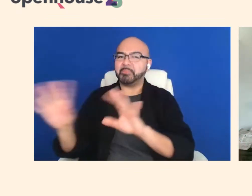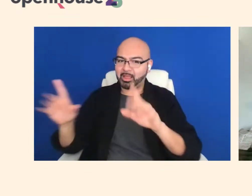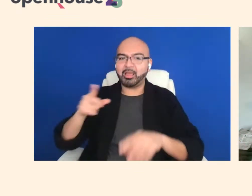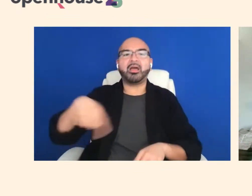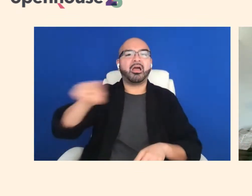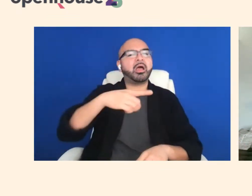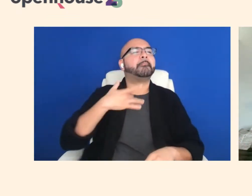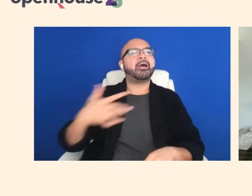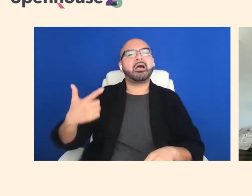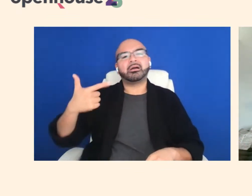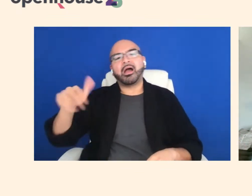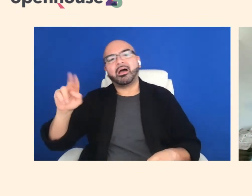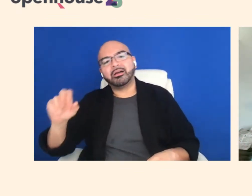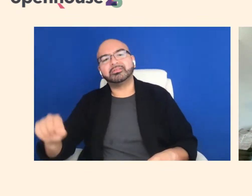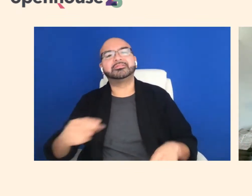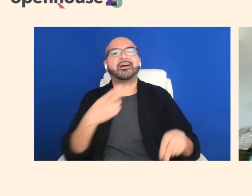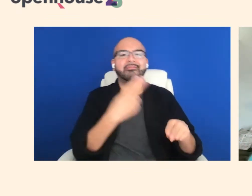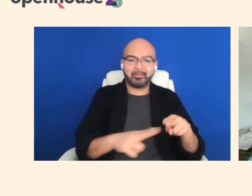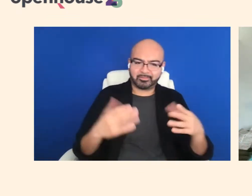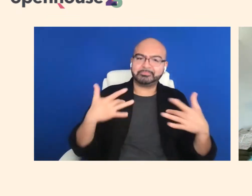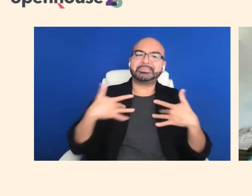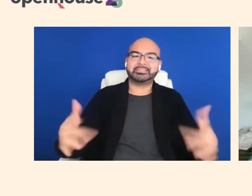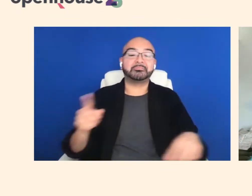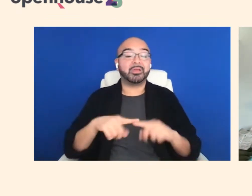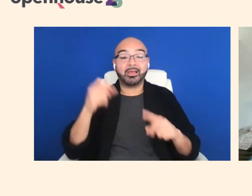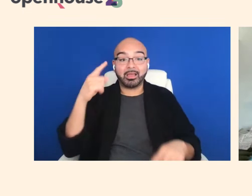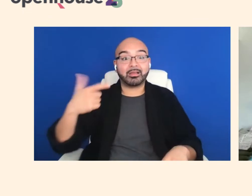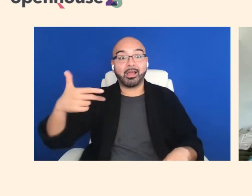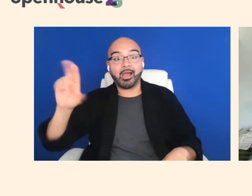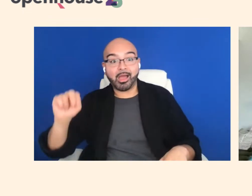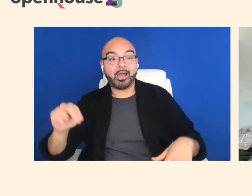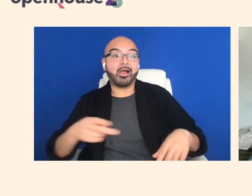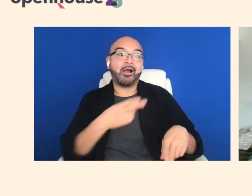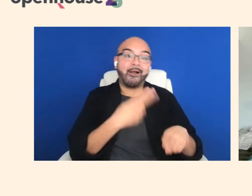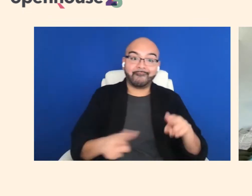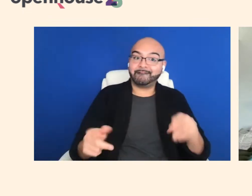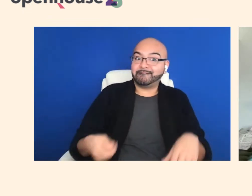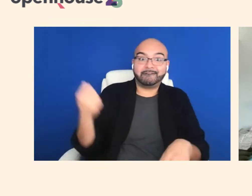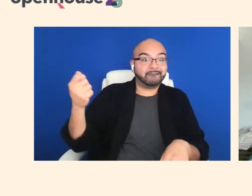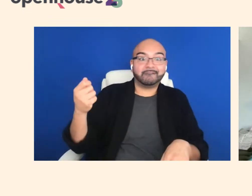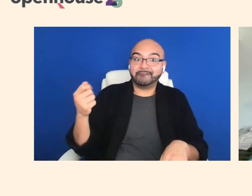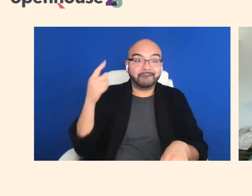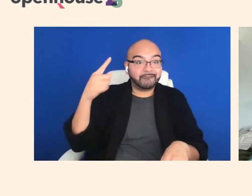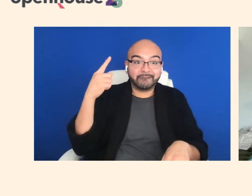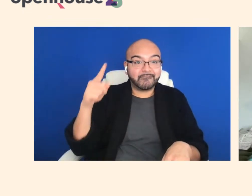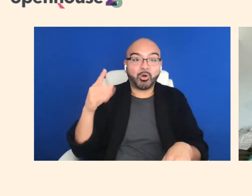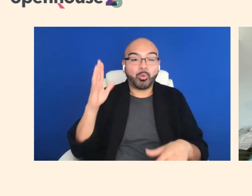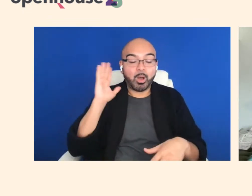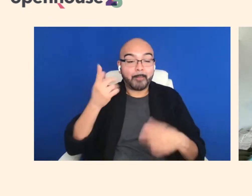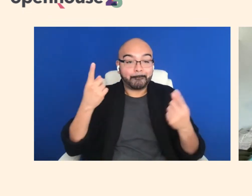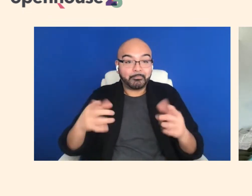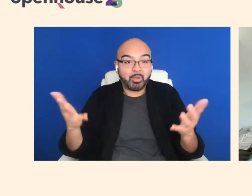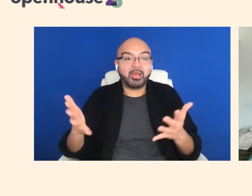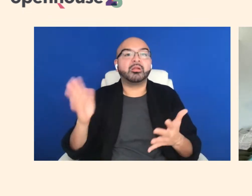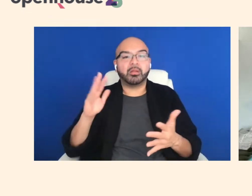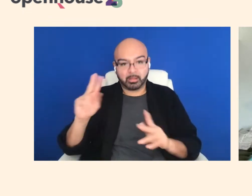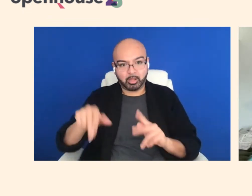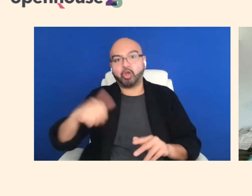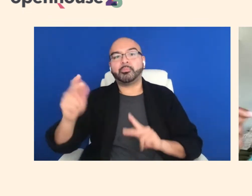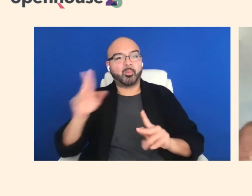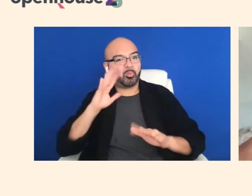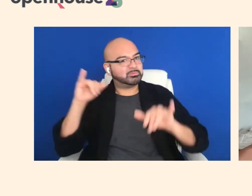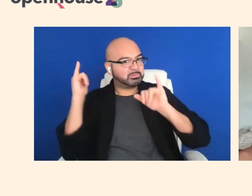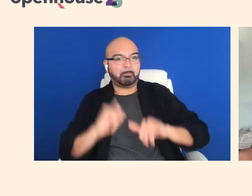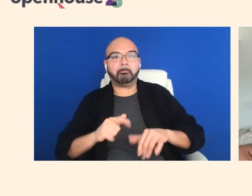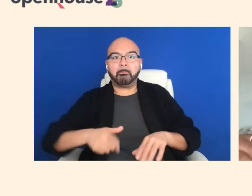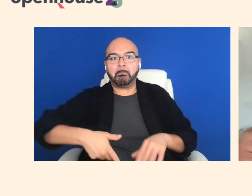except pulling out a gun and a knife doesn't do anything but produce bigger guns and bigger knives. Yeah. Right. And